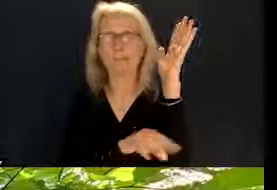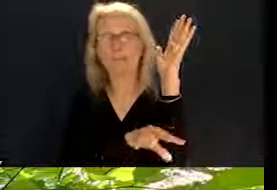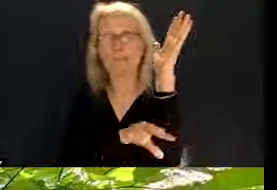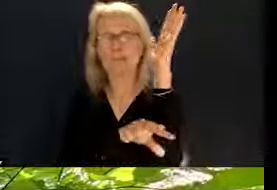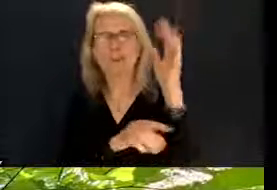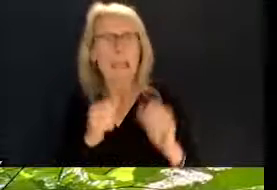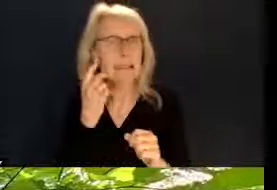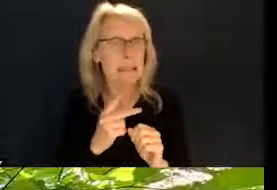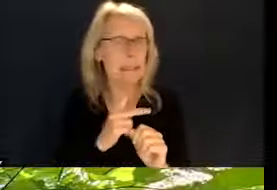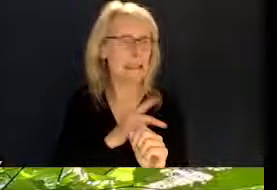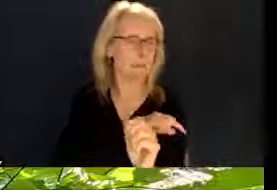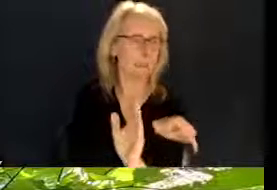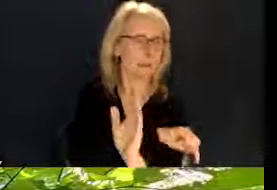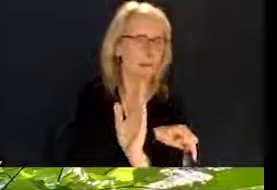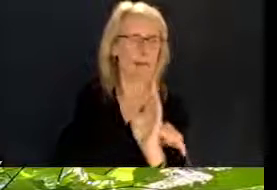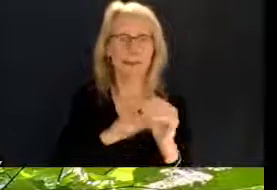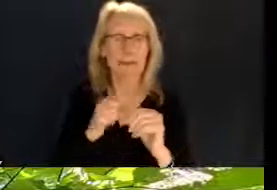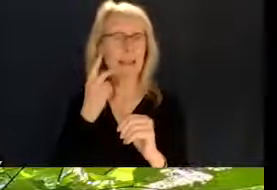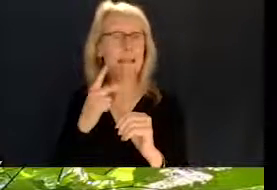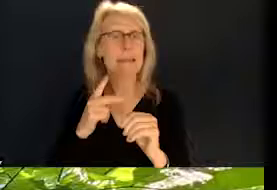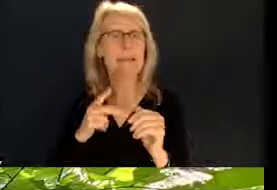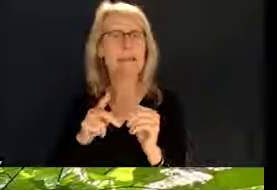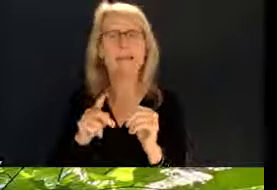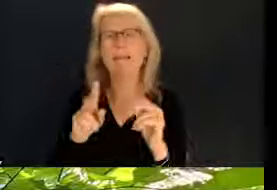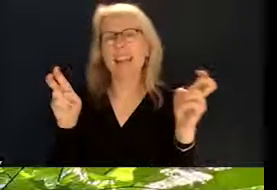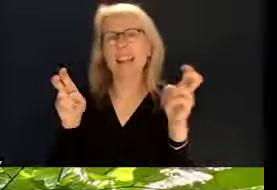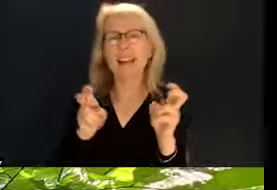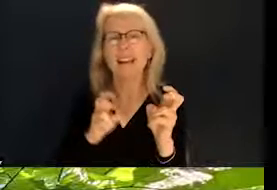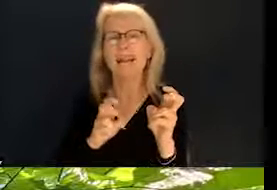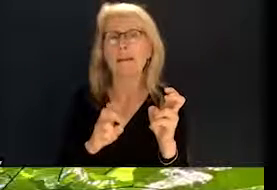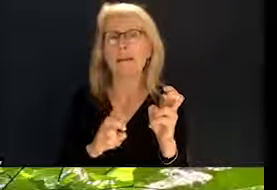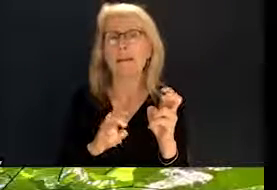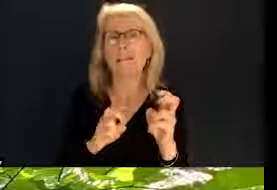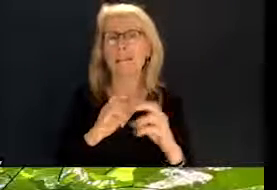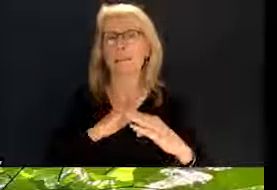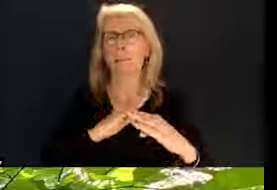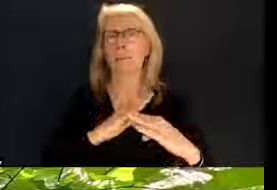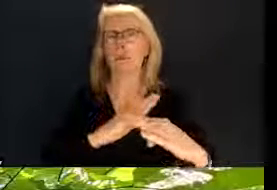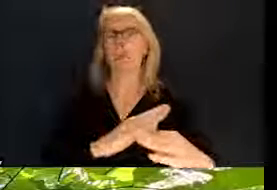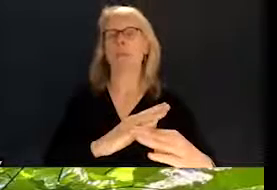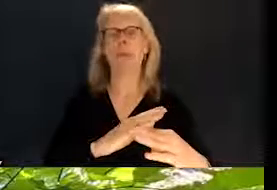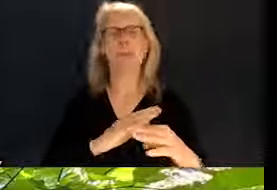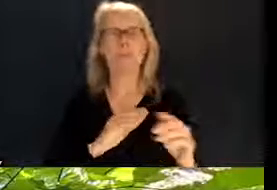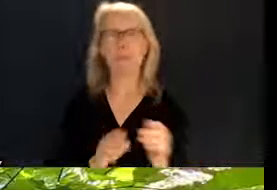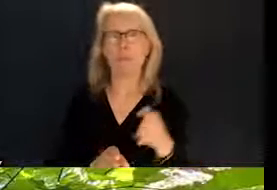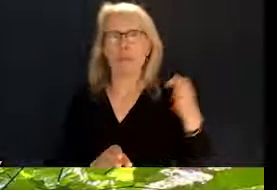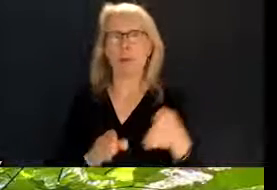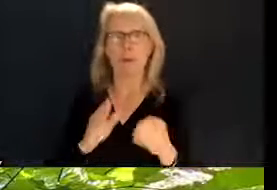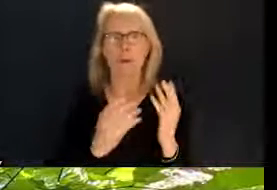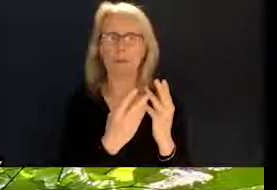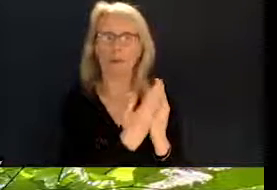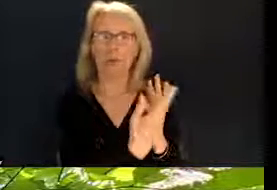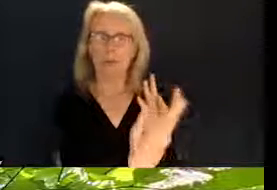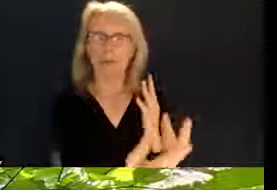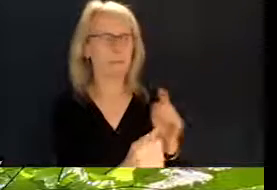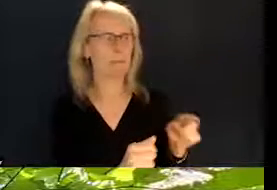see behind the camera, you can't see behind this fourth wall, but there was a road right there. There are areas where we would